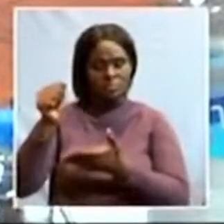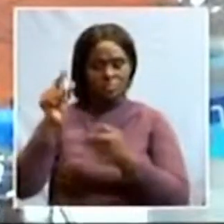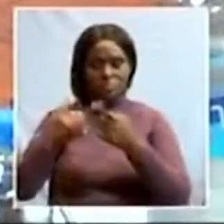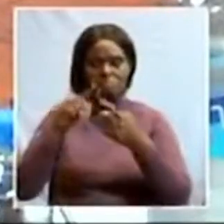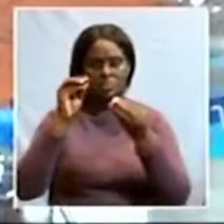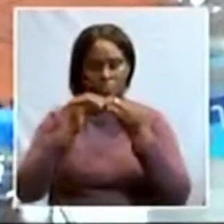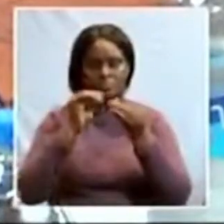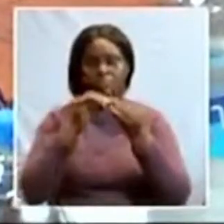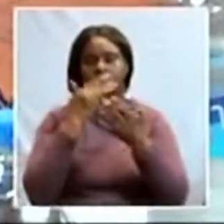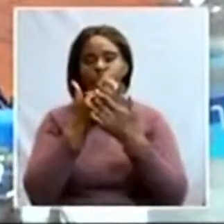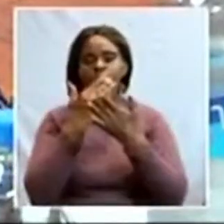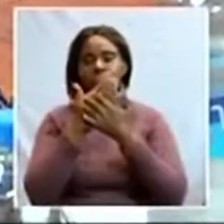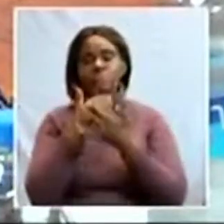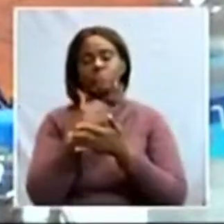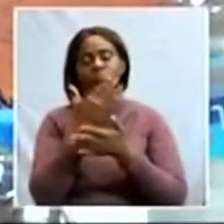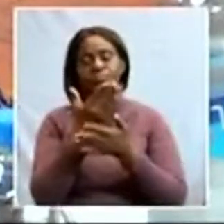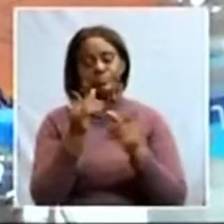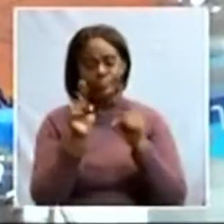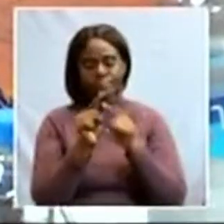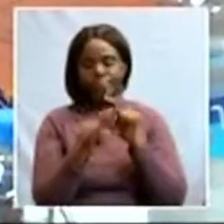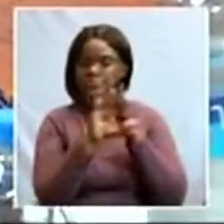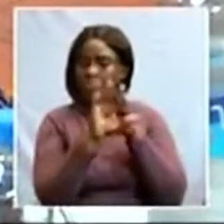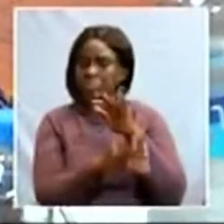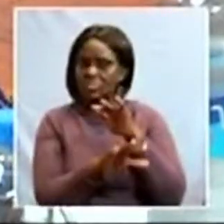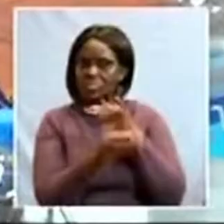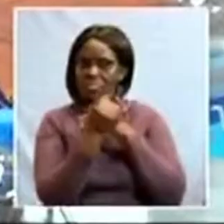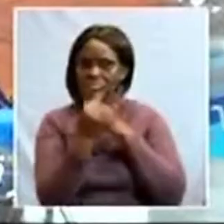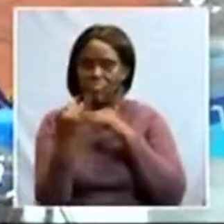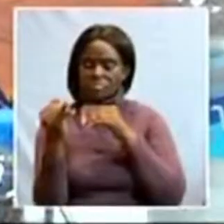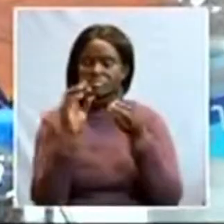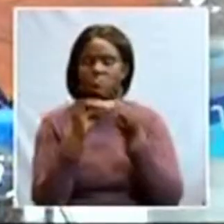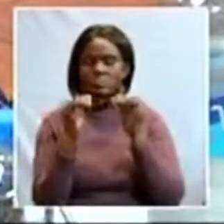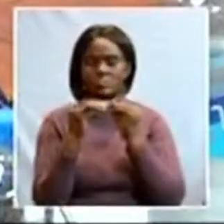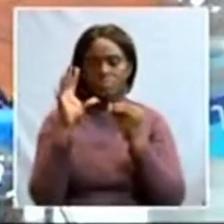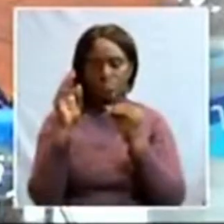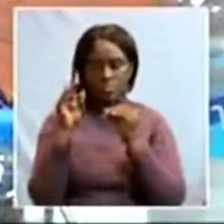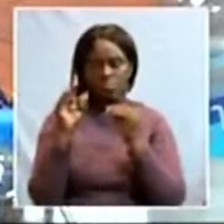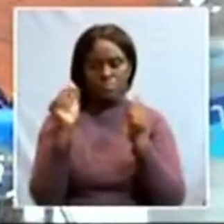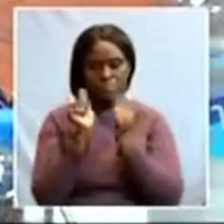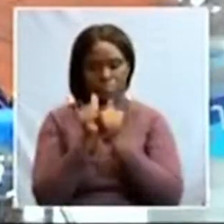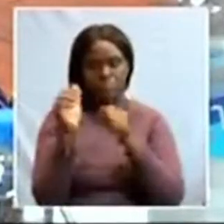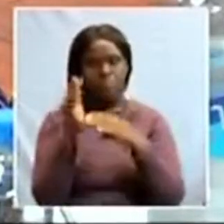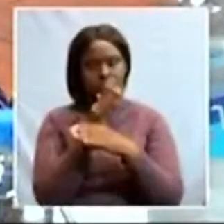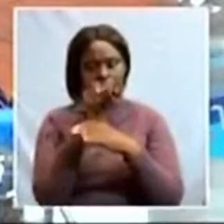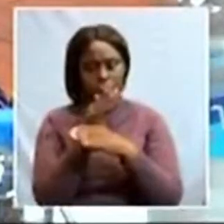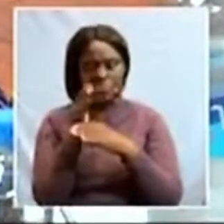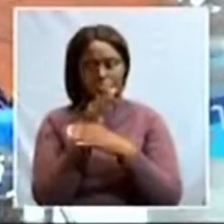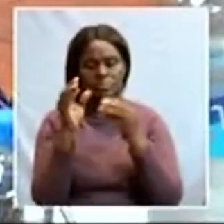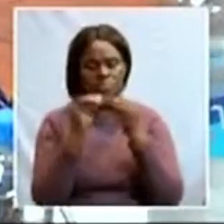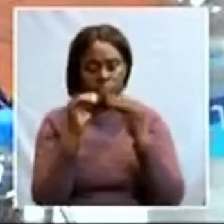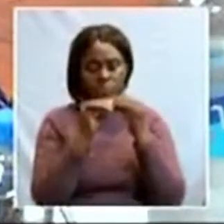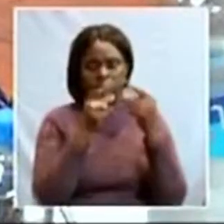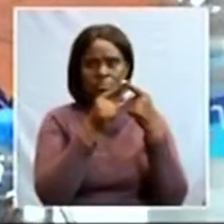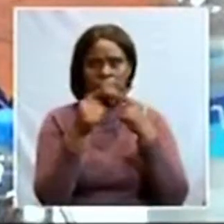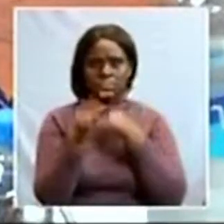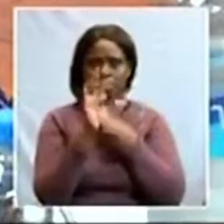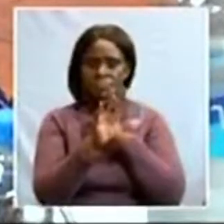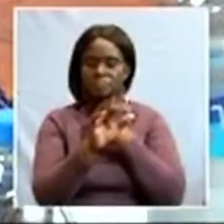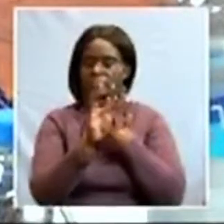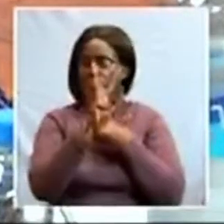more realistic. Under item number 7, that is commercial venture, the variance there is